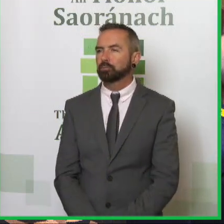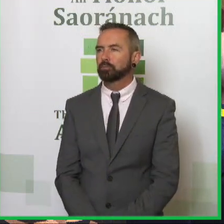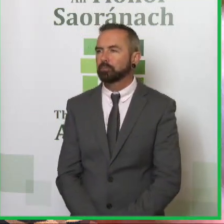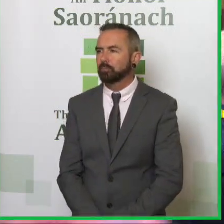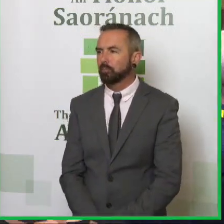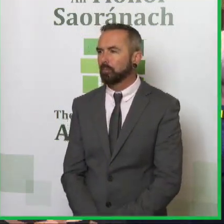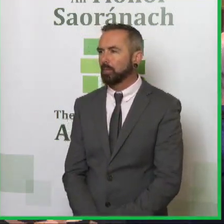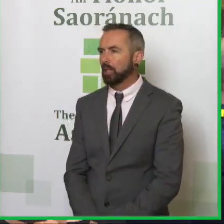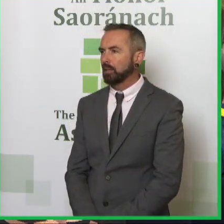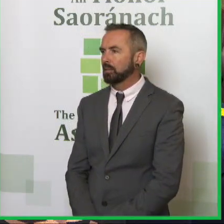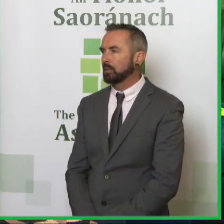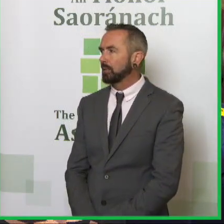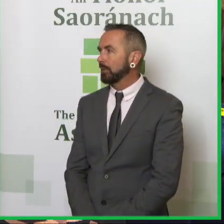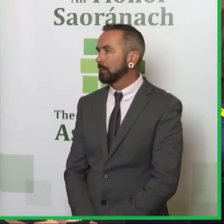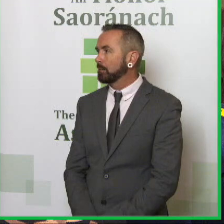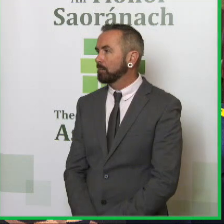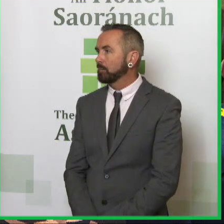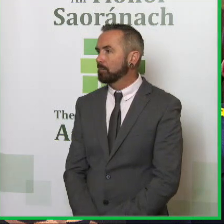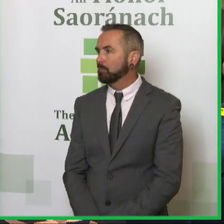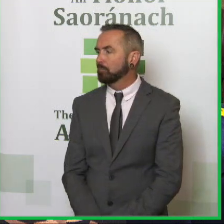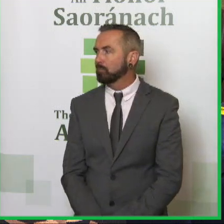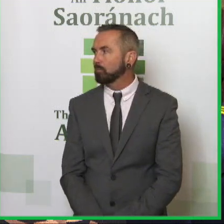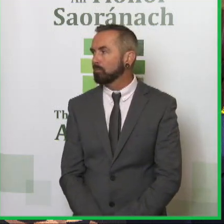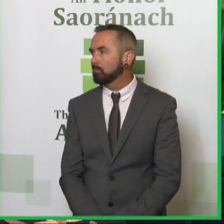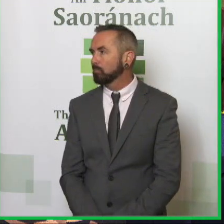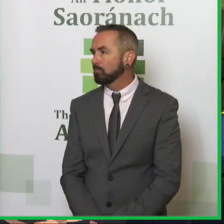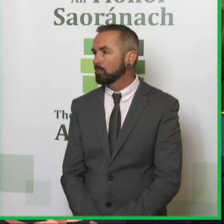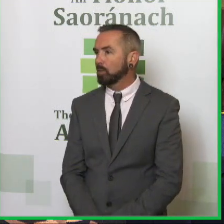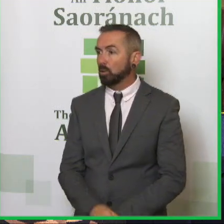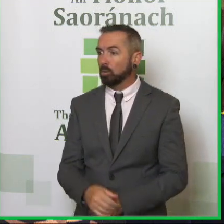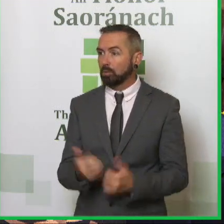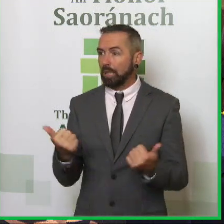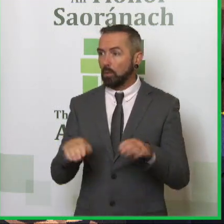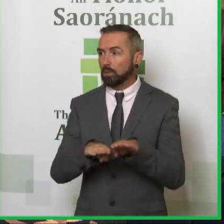6, please. So work away at your table, just prepare your ballots if you can, please.